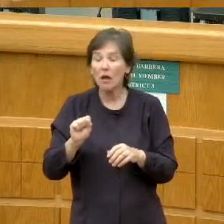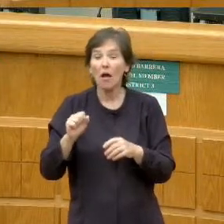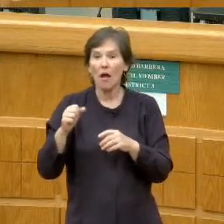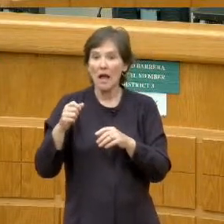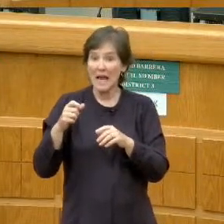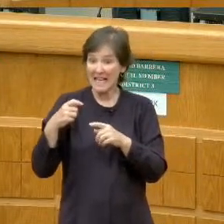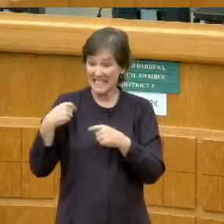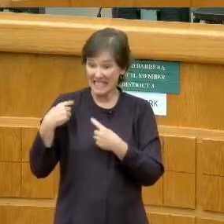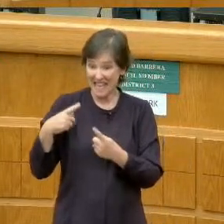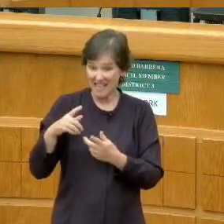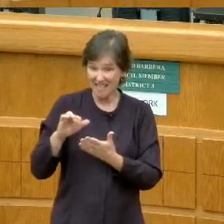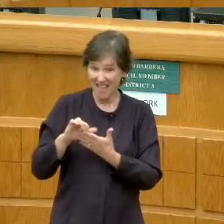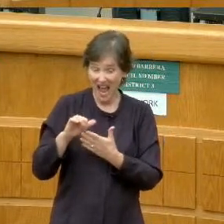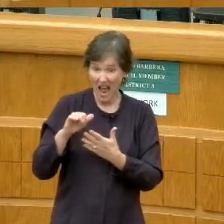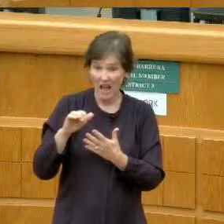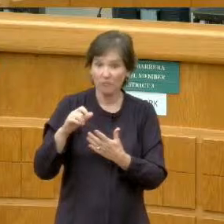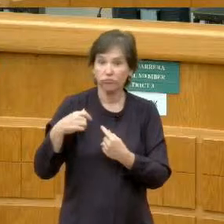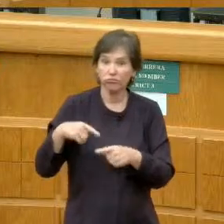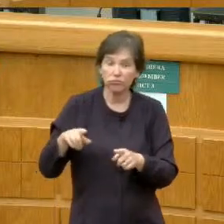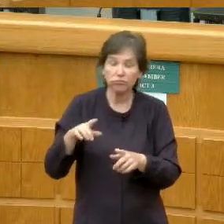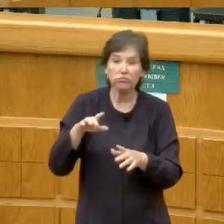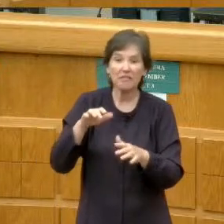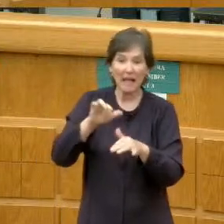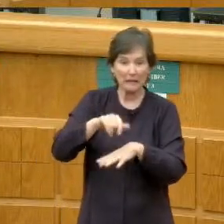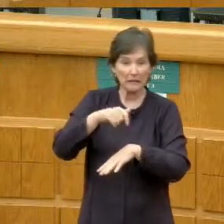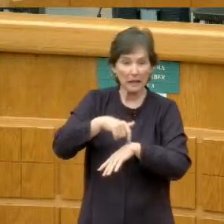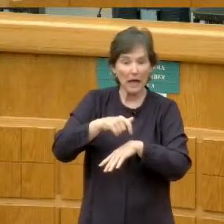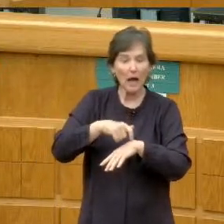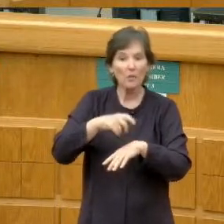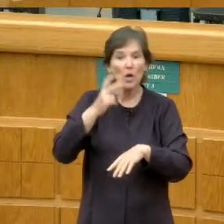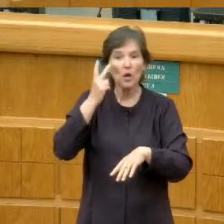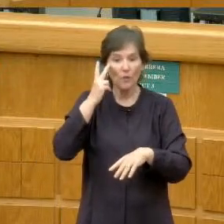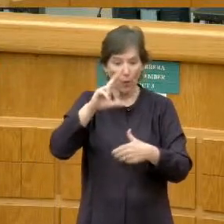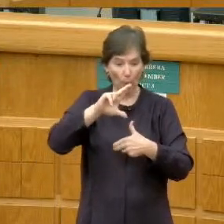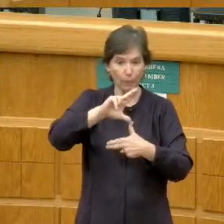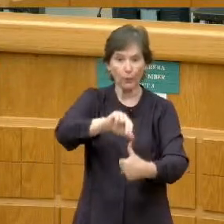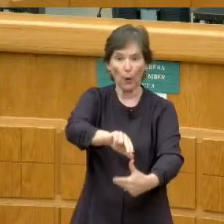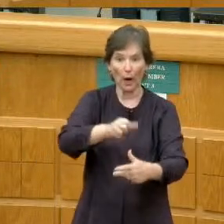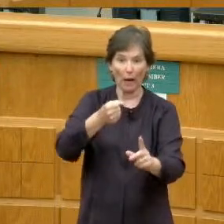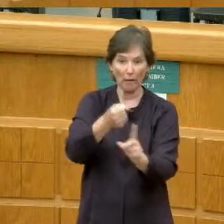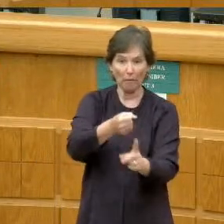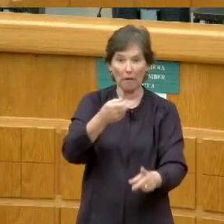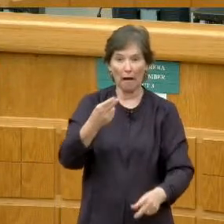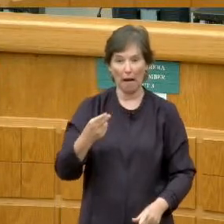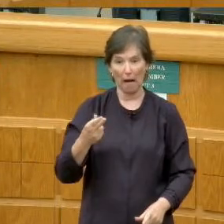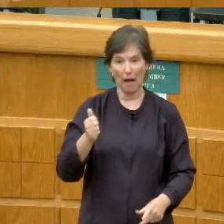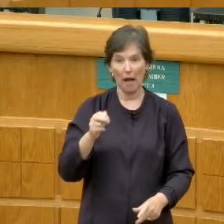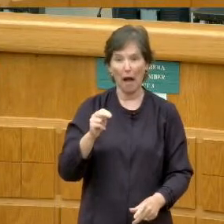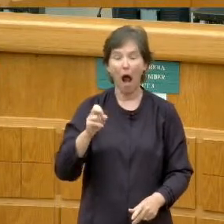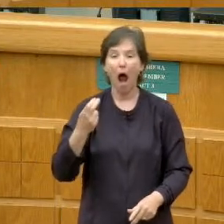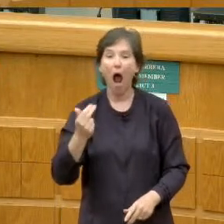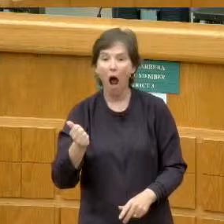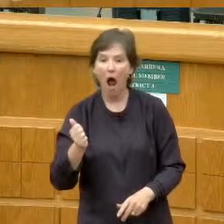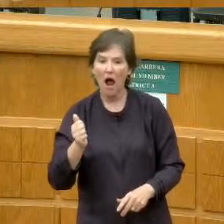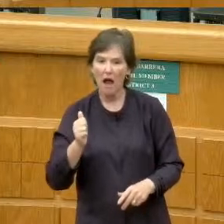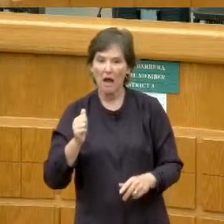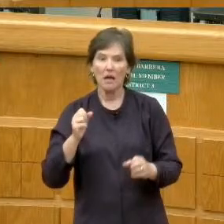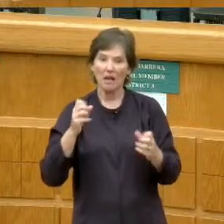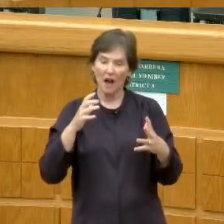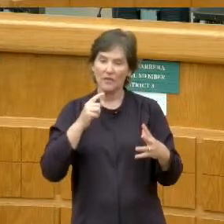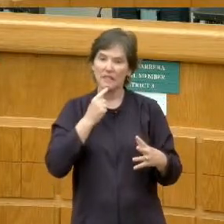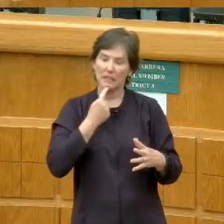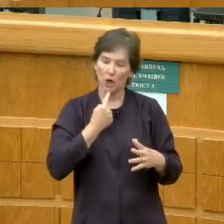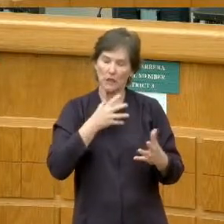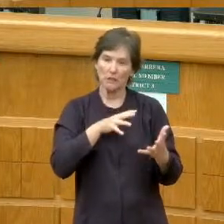we've seen one of the most treasured, iconic attractions, Bob Hall Pier, severely damaged by the hurricane, along with damage